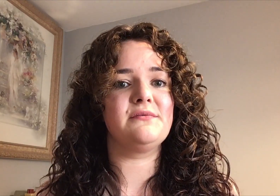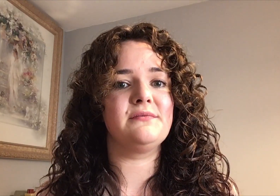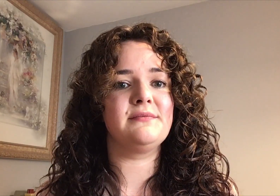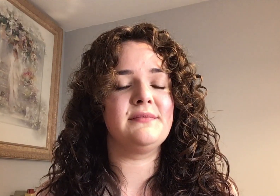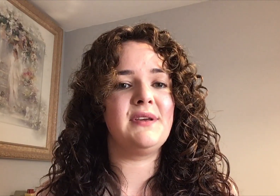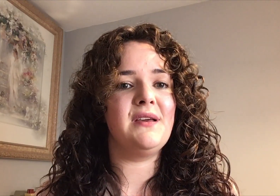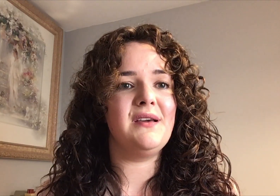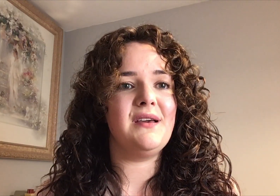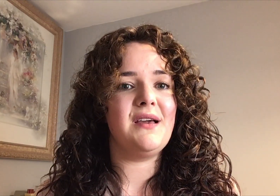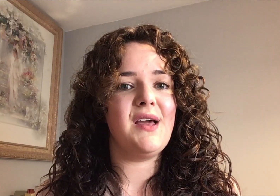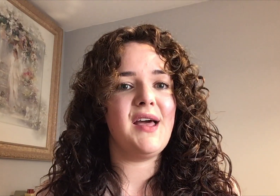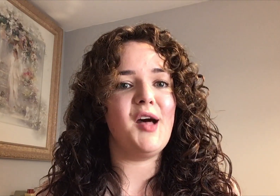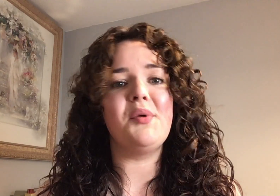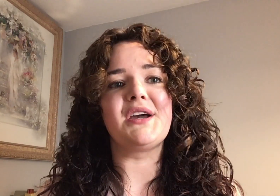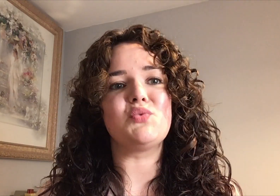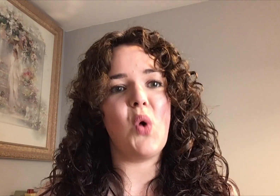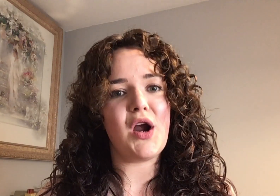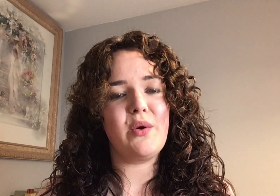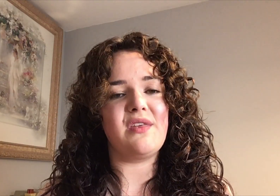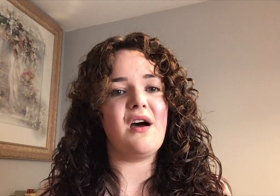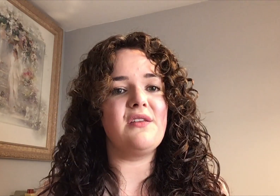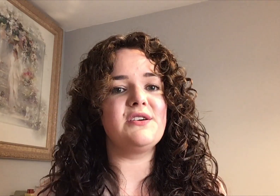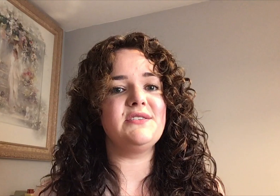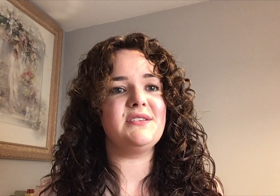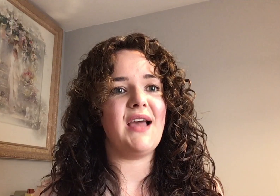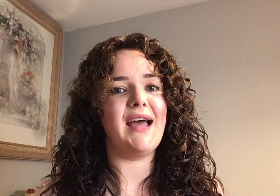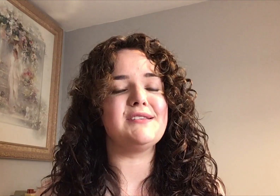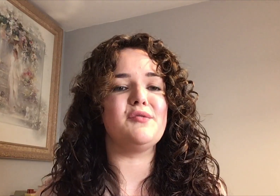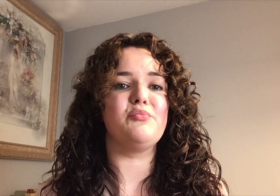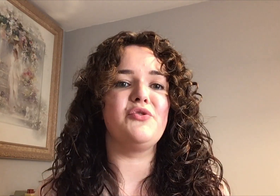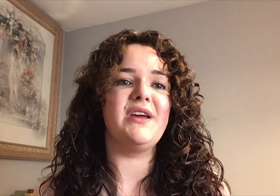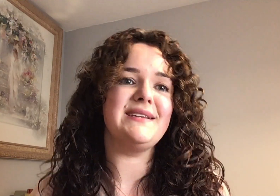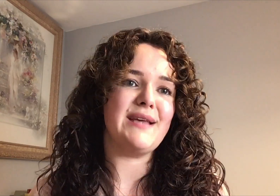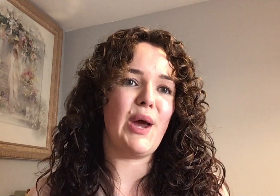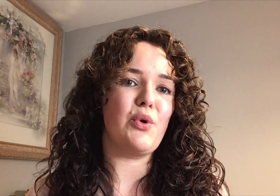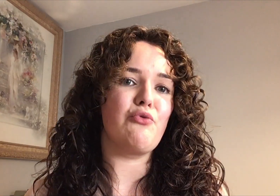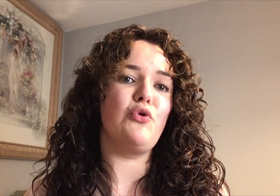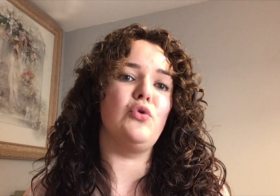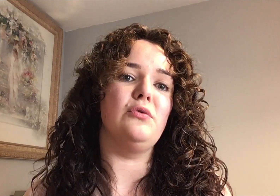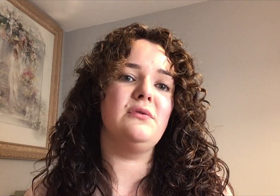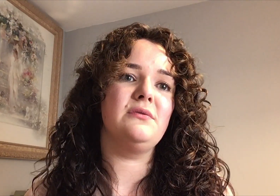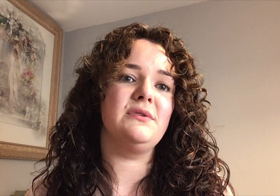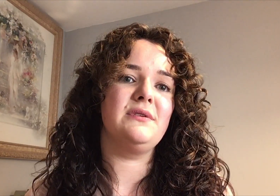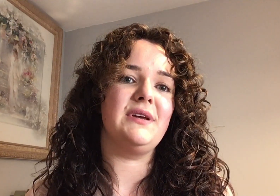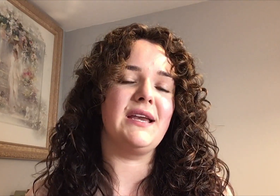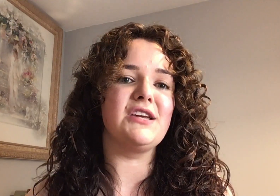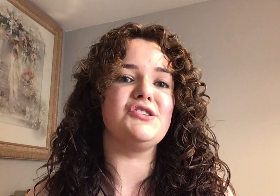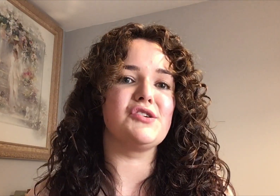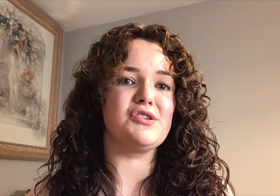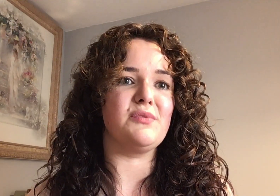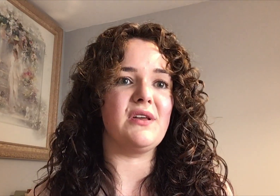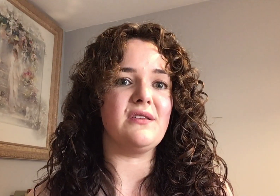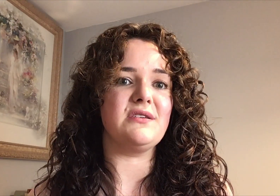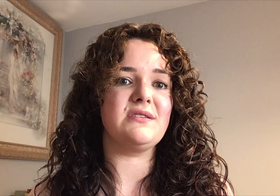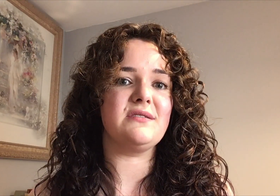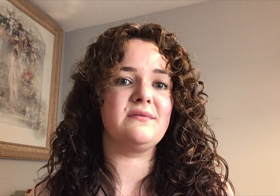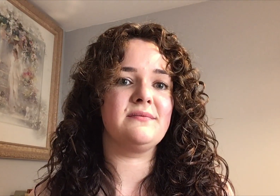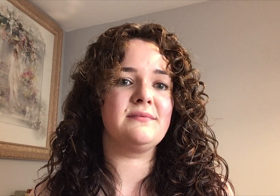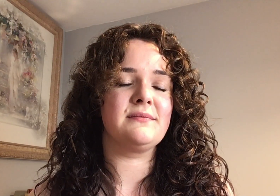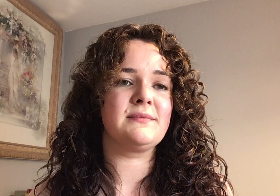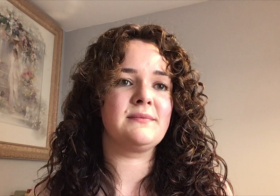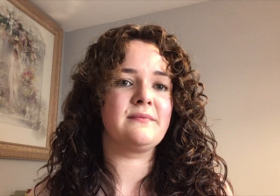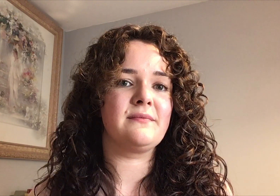church, helping us work with others and embrace our role in conjunction with